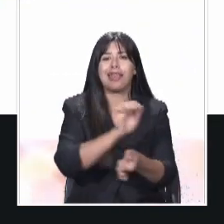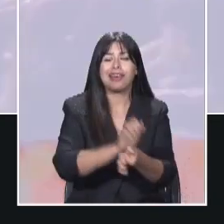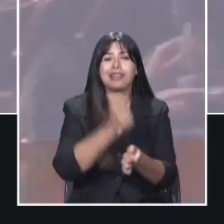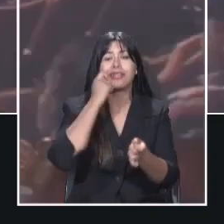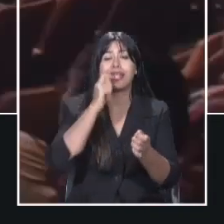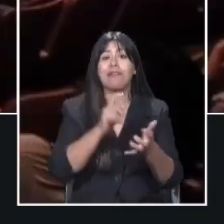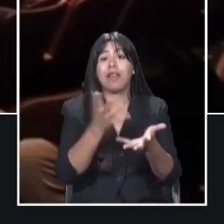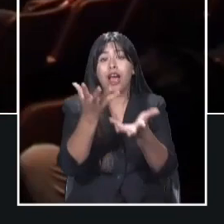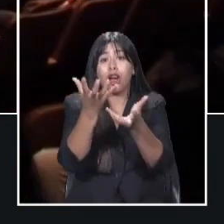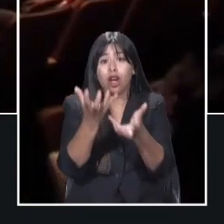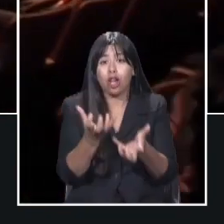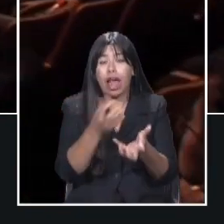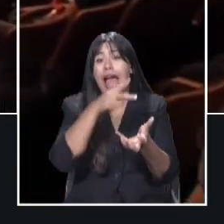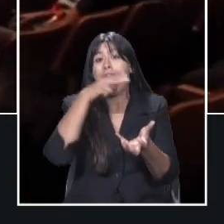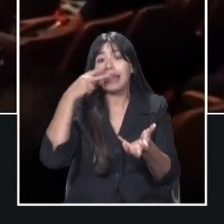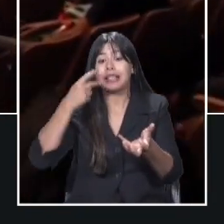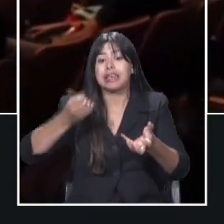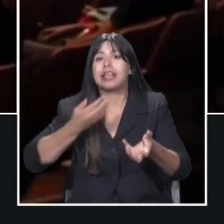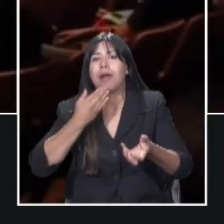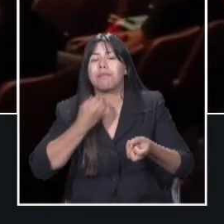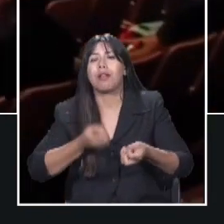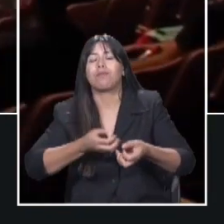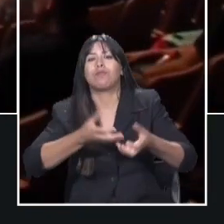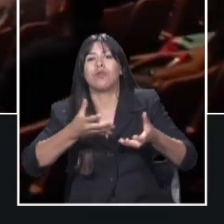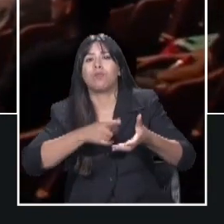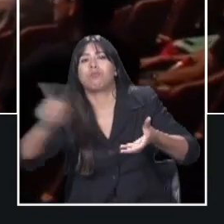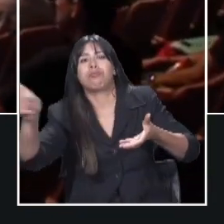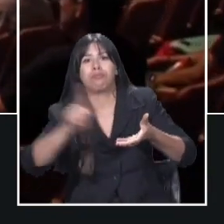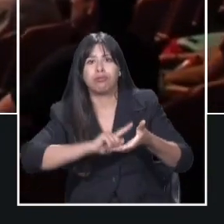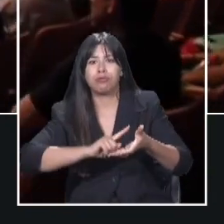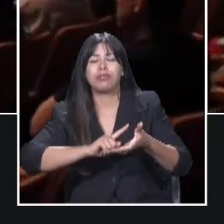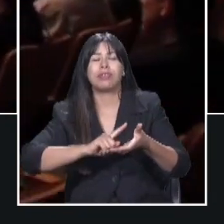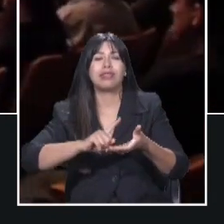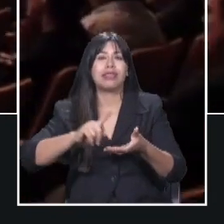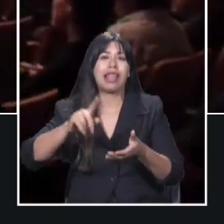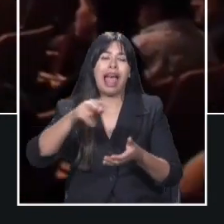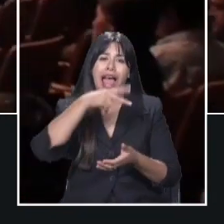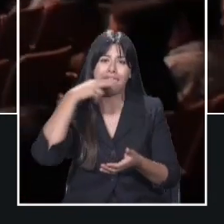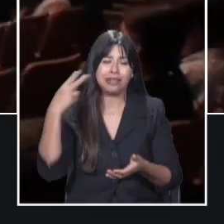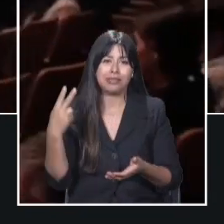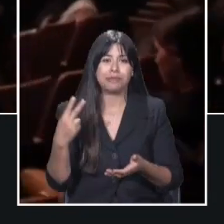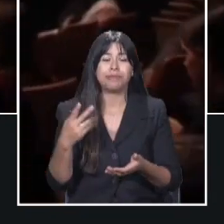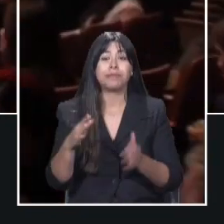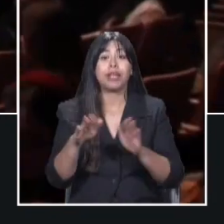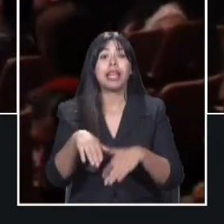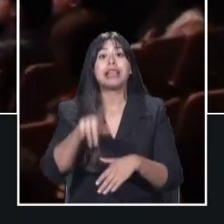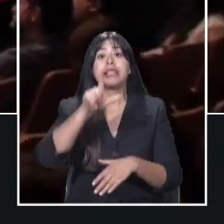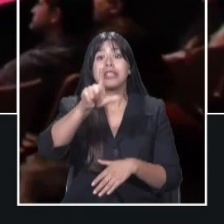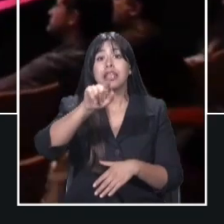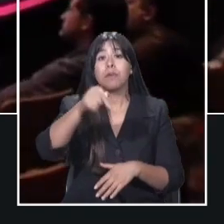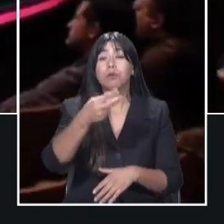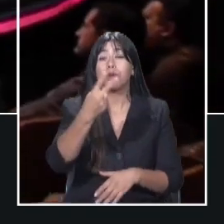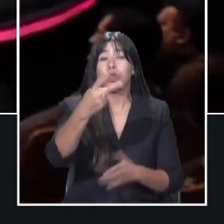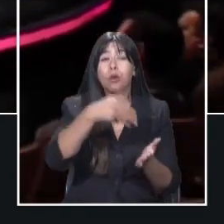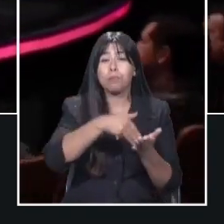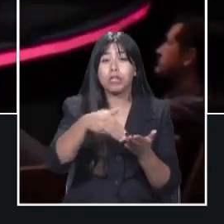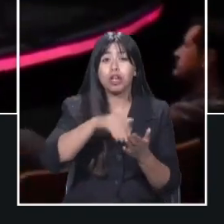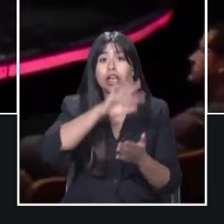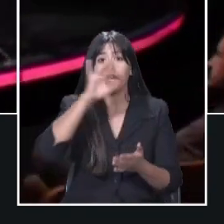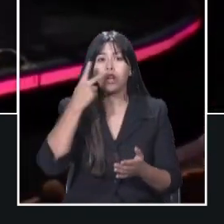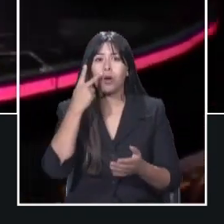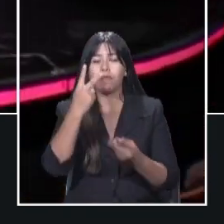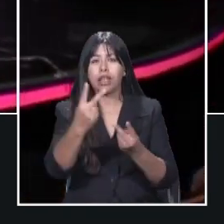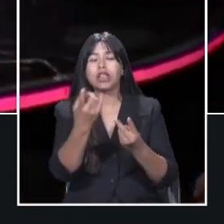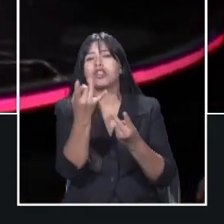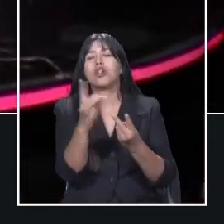And vision, for all the 7.2 million colors that you could see, only three cells, again, only